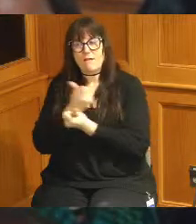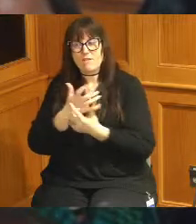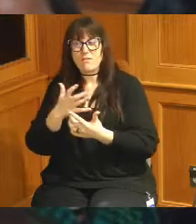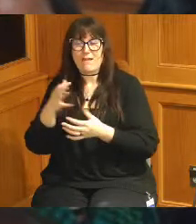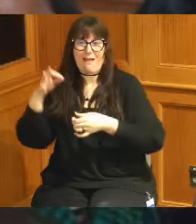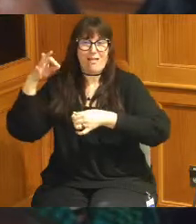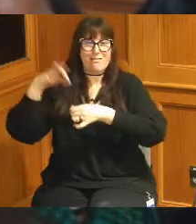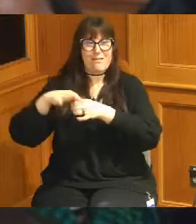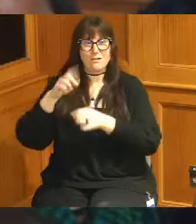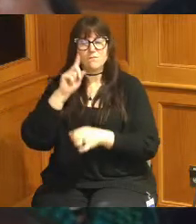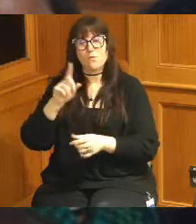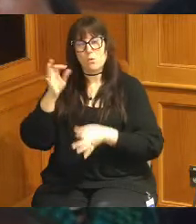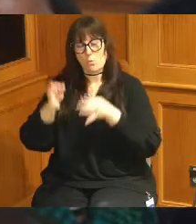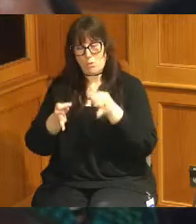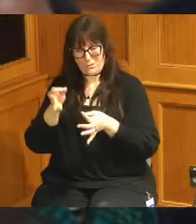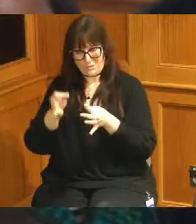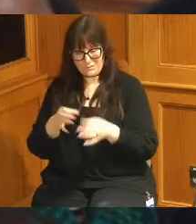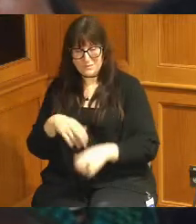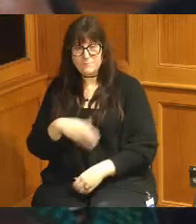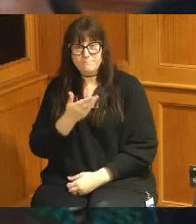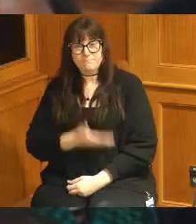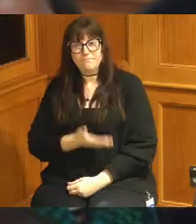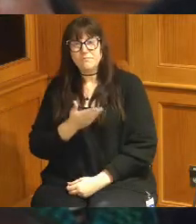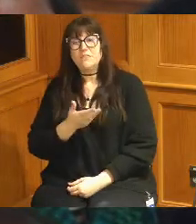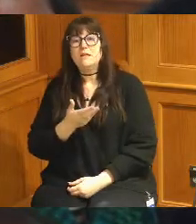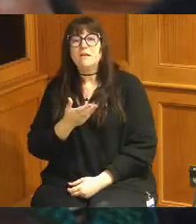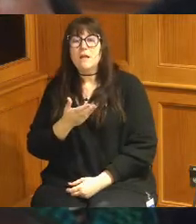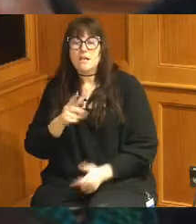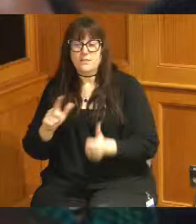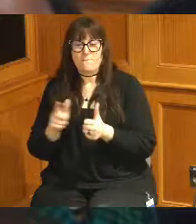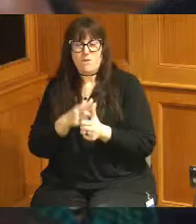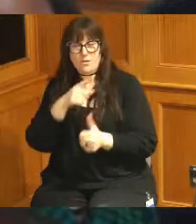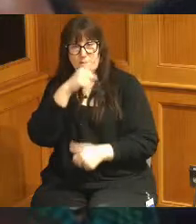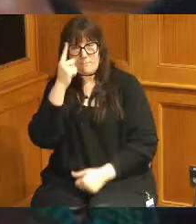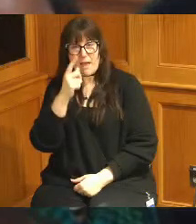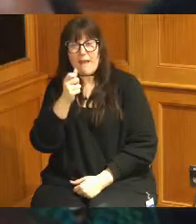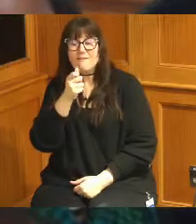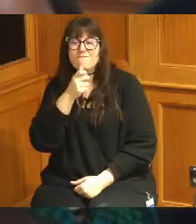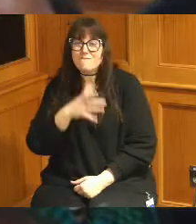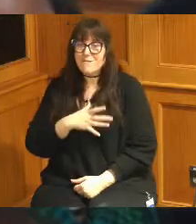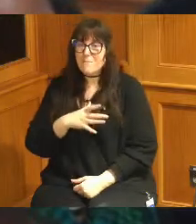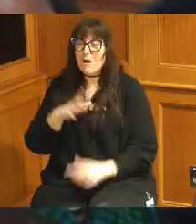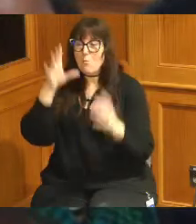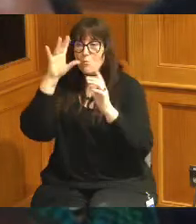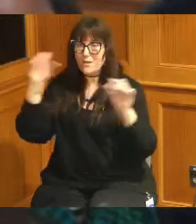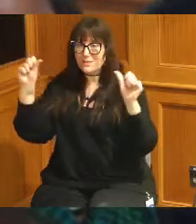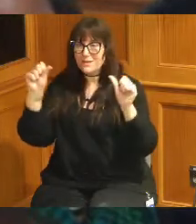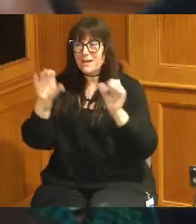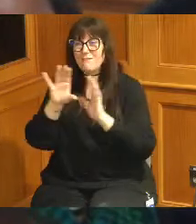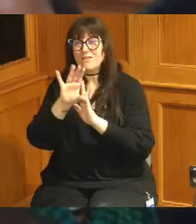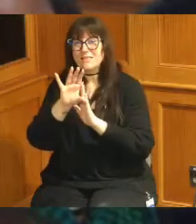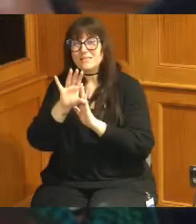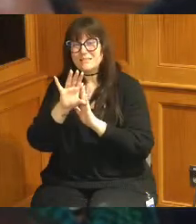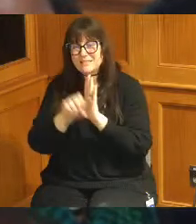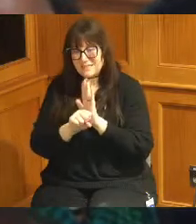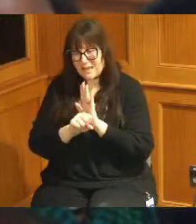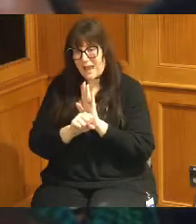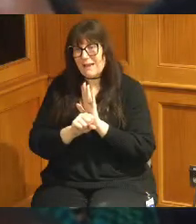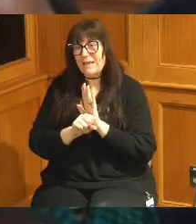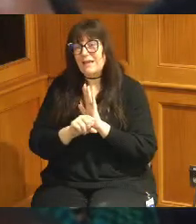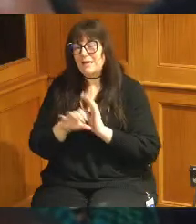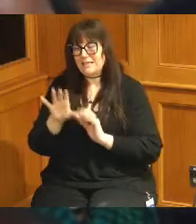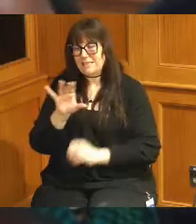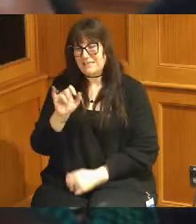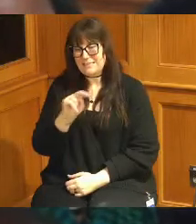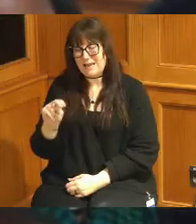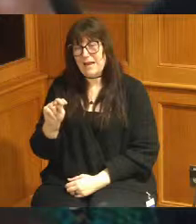history. And whereas Judge Trotter Bratton served as the first Black female president of the Cincinnati Bar Association for the